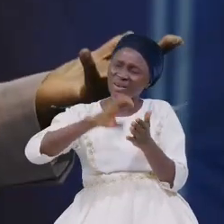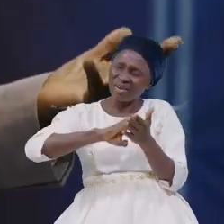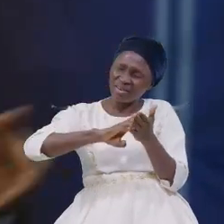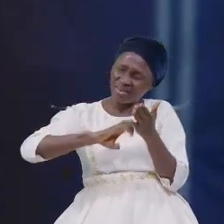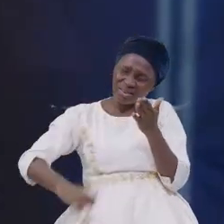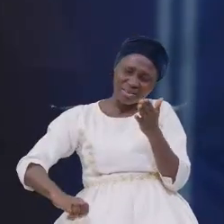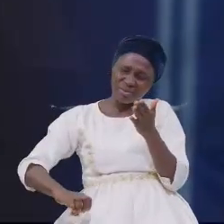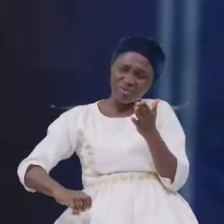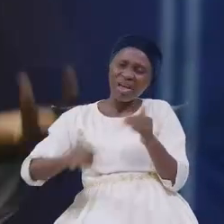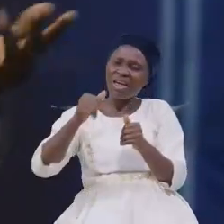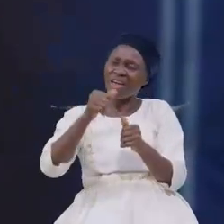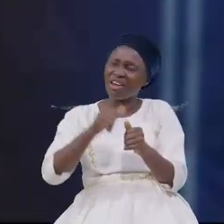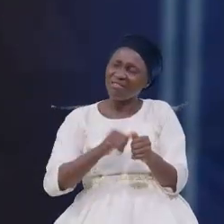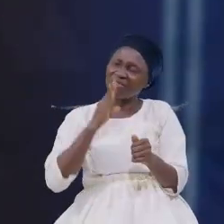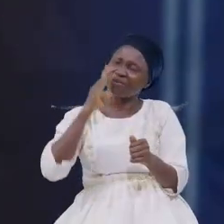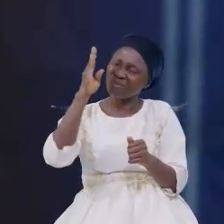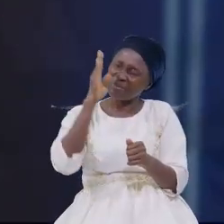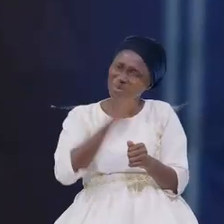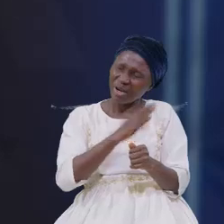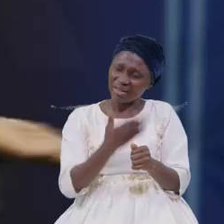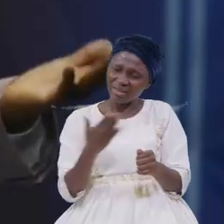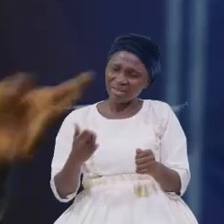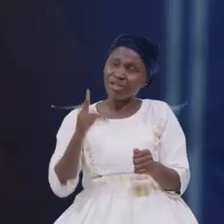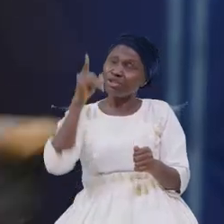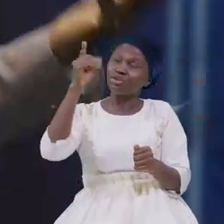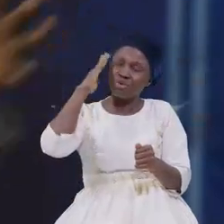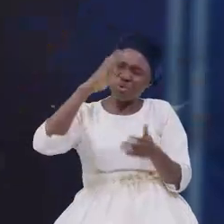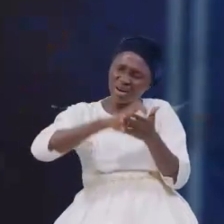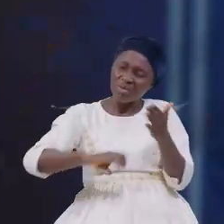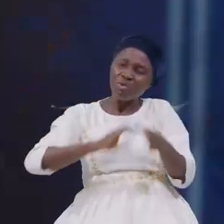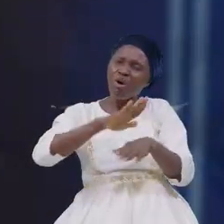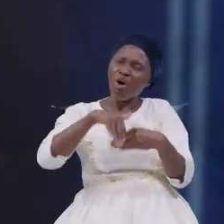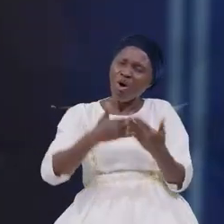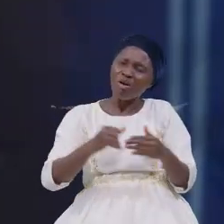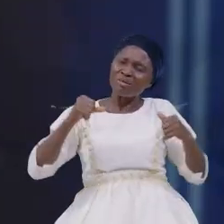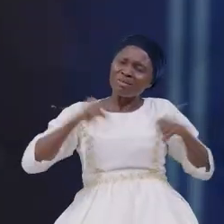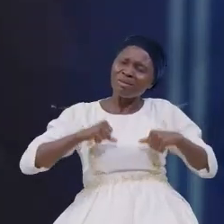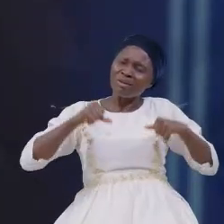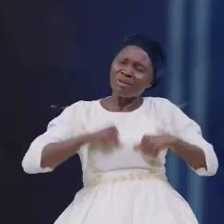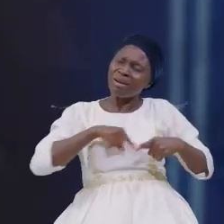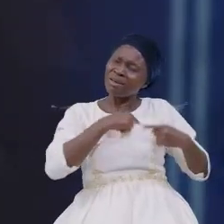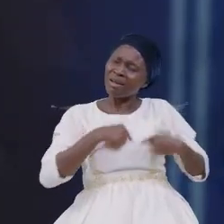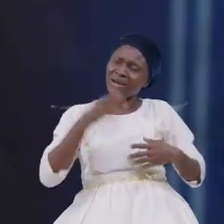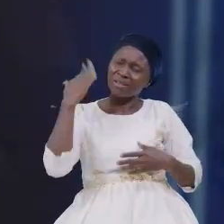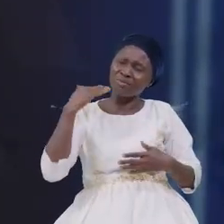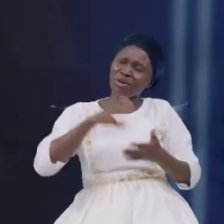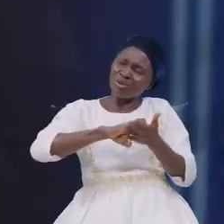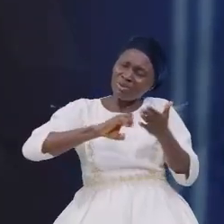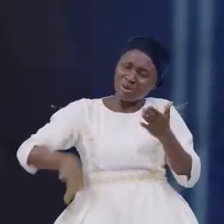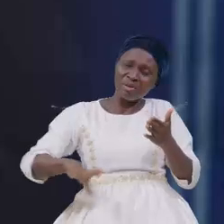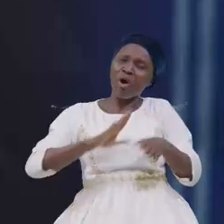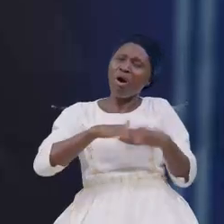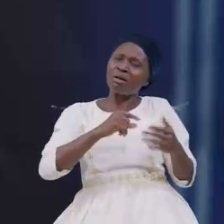sin. Eliminate all the condemnation. Eliminate all the guilt. And take